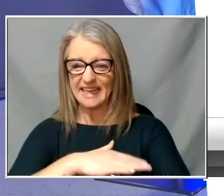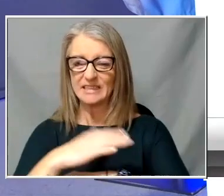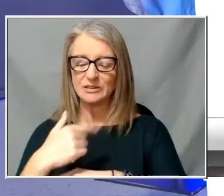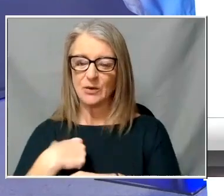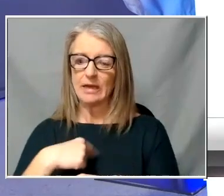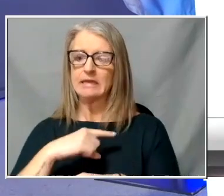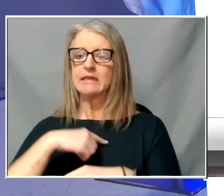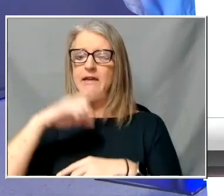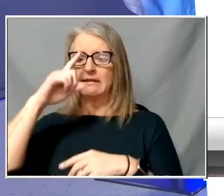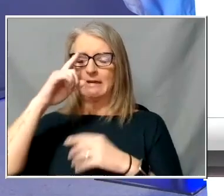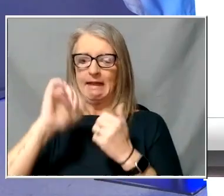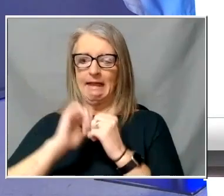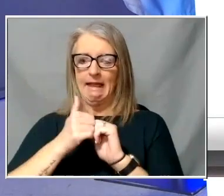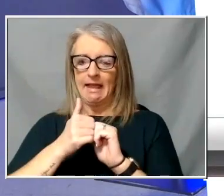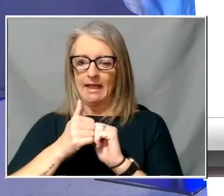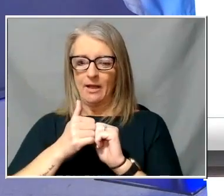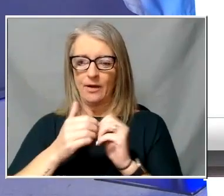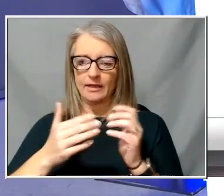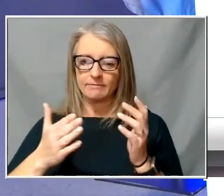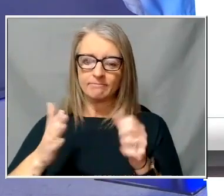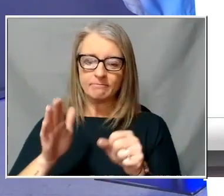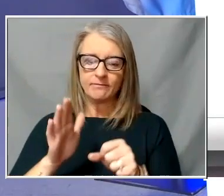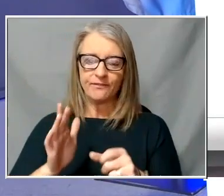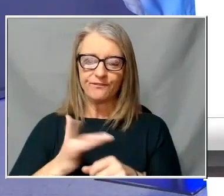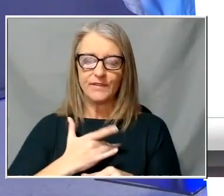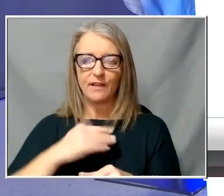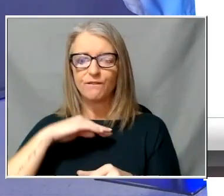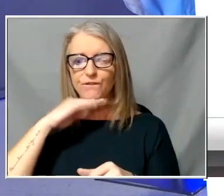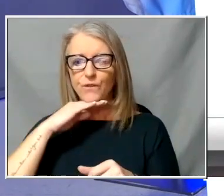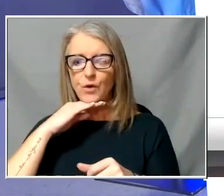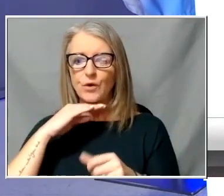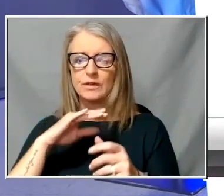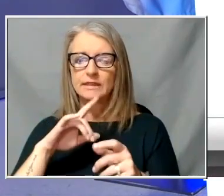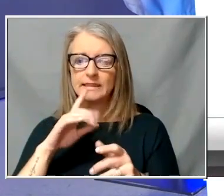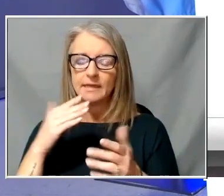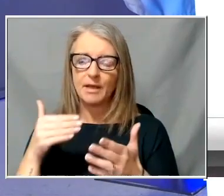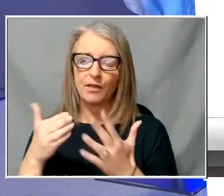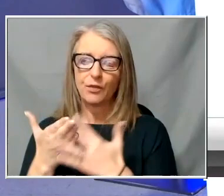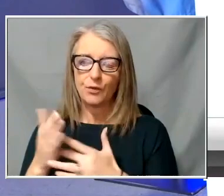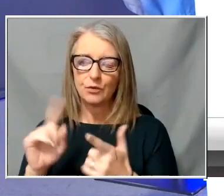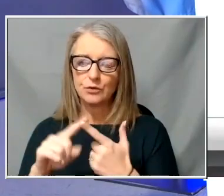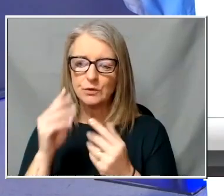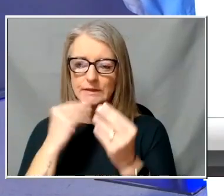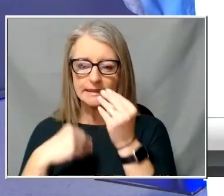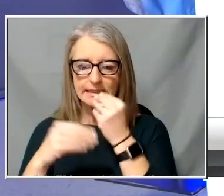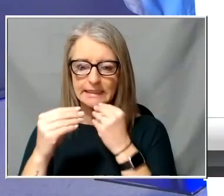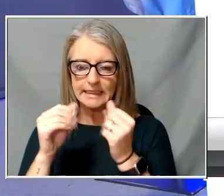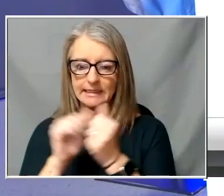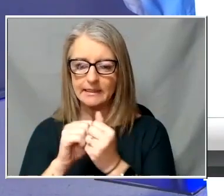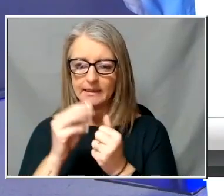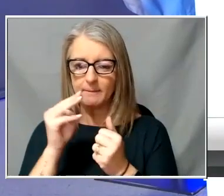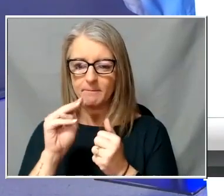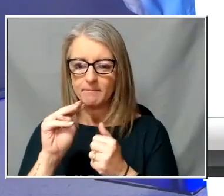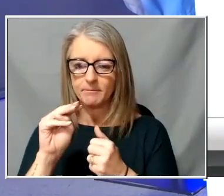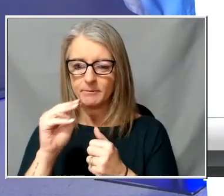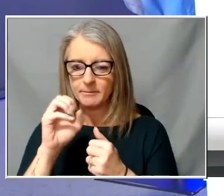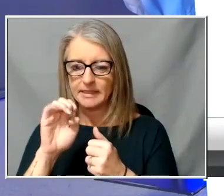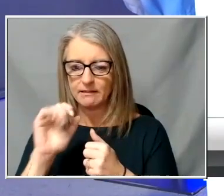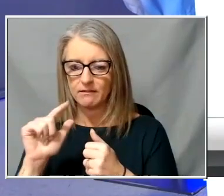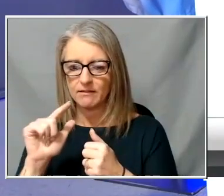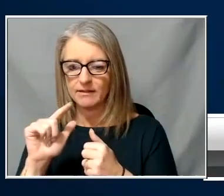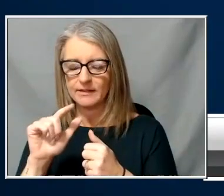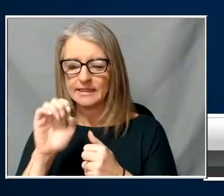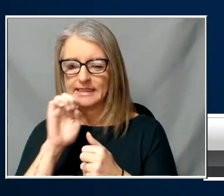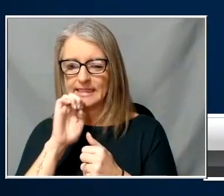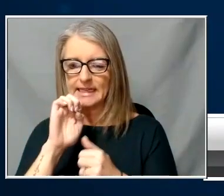thinking, okay, how can I fill my tummy and get me through to the actual meal and sit down and actually eat the meal? And these energy bites, I think,